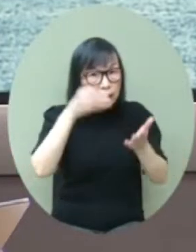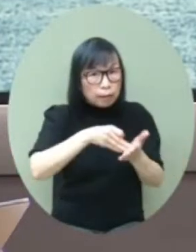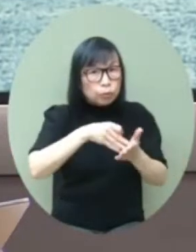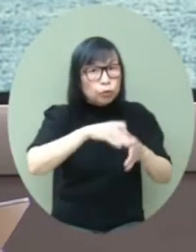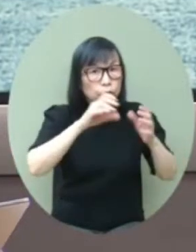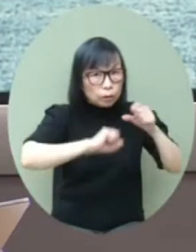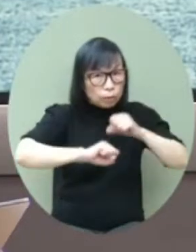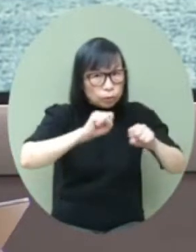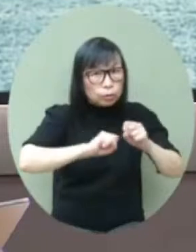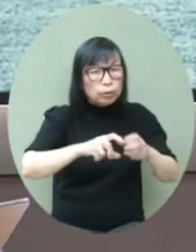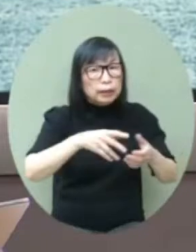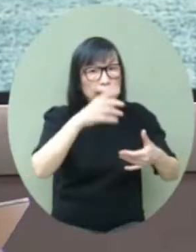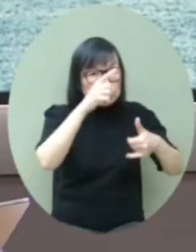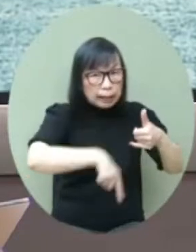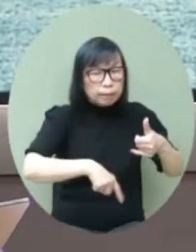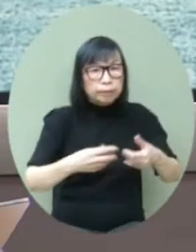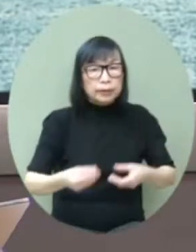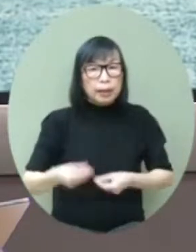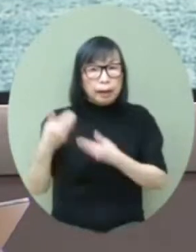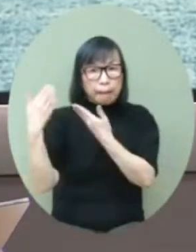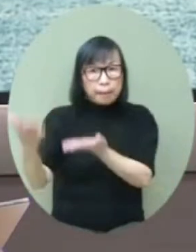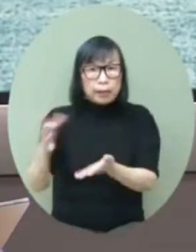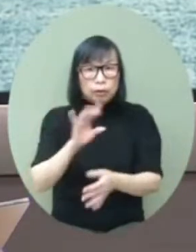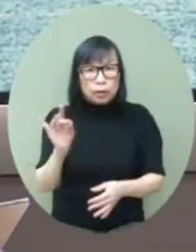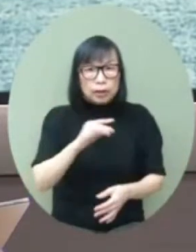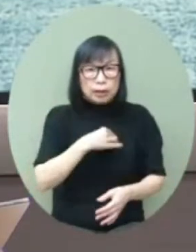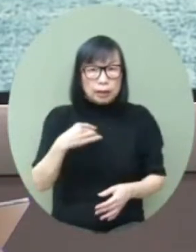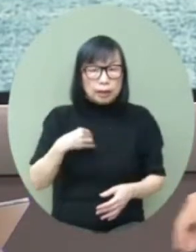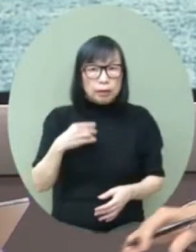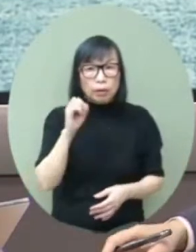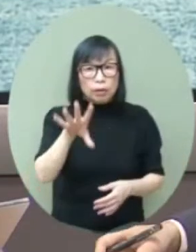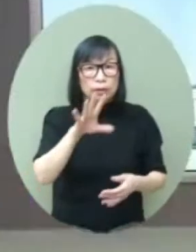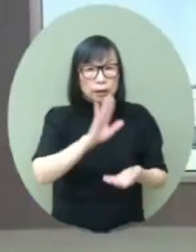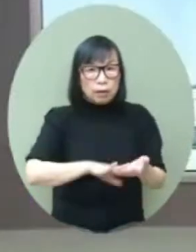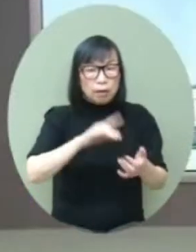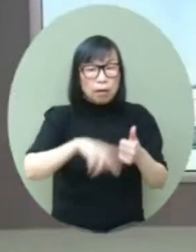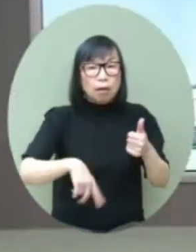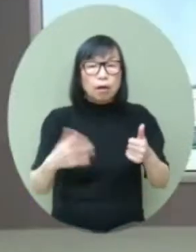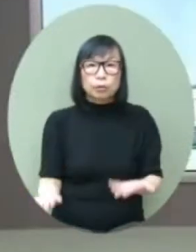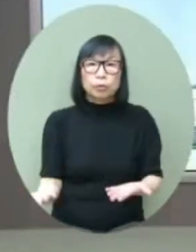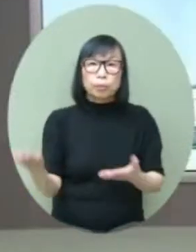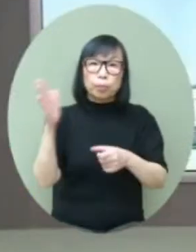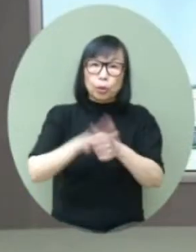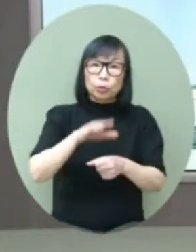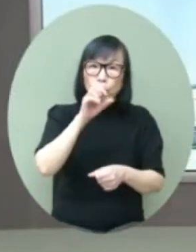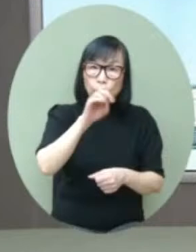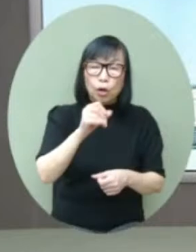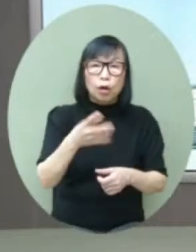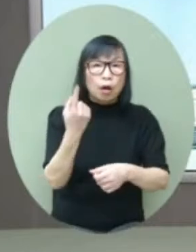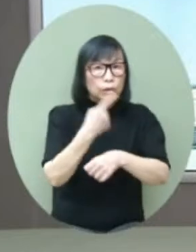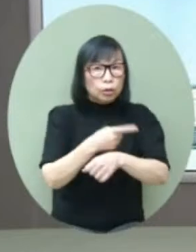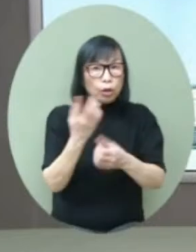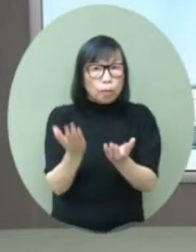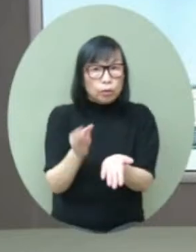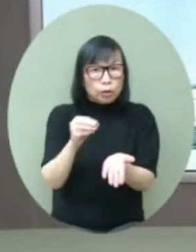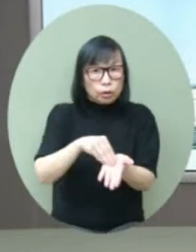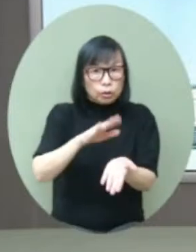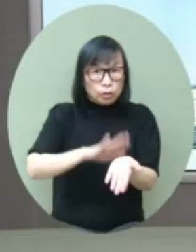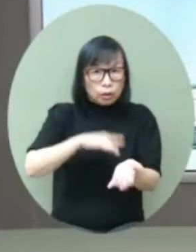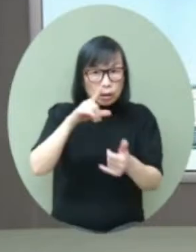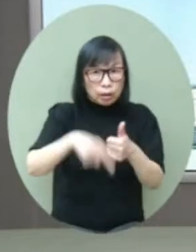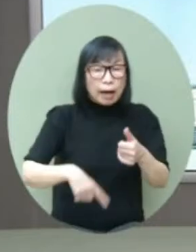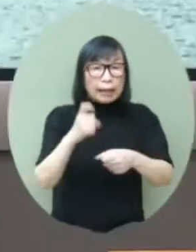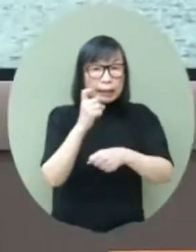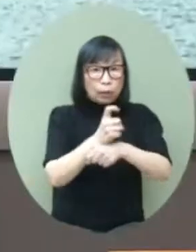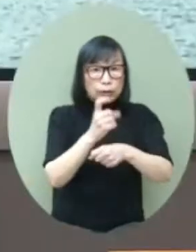So we are looking at the attendees at the event. Dr. Chuang, if I may supplement a little bit, and I talked about